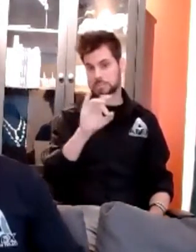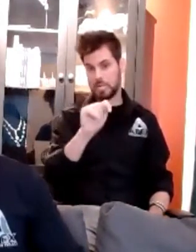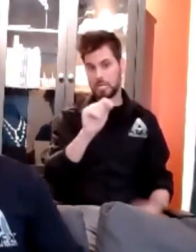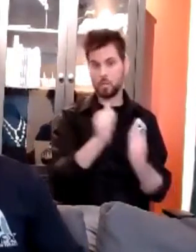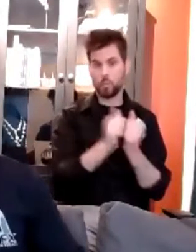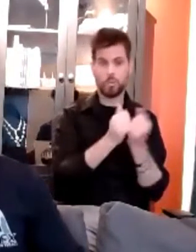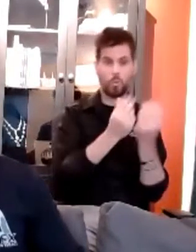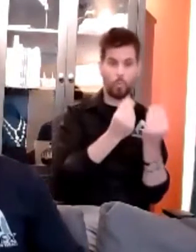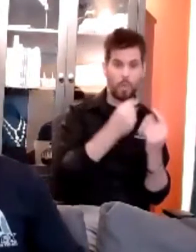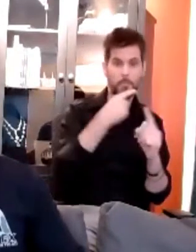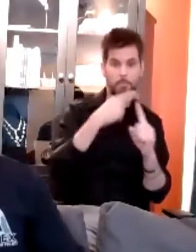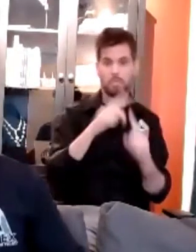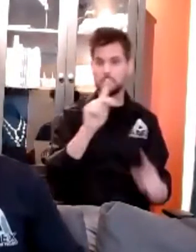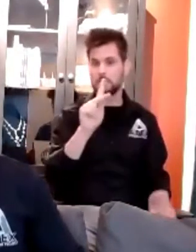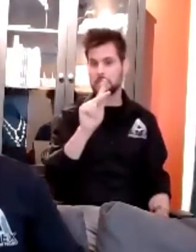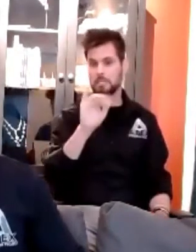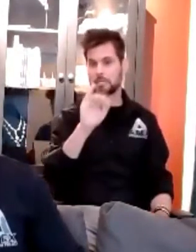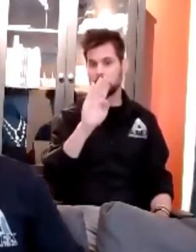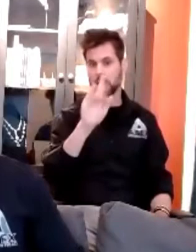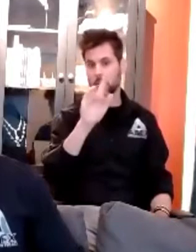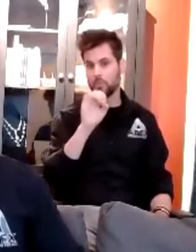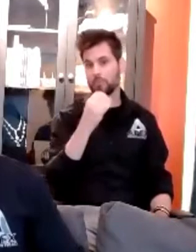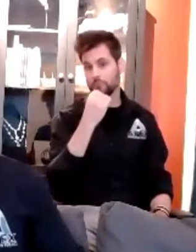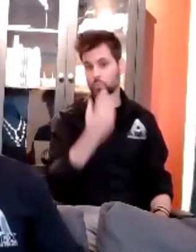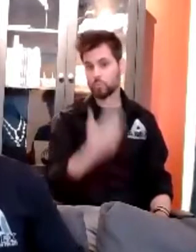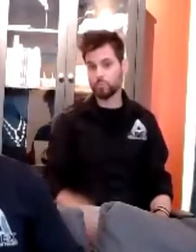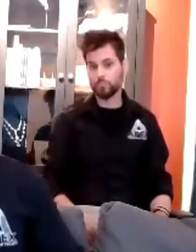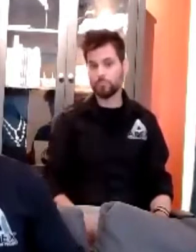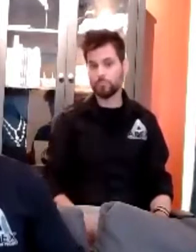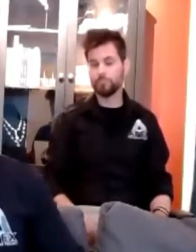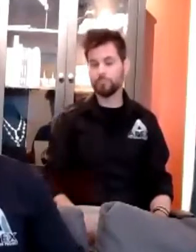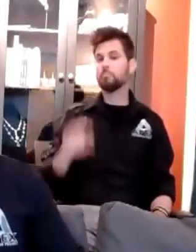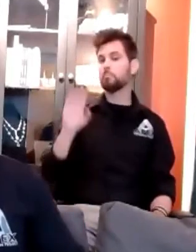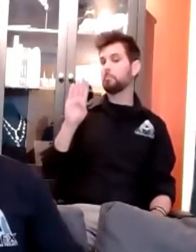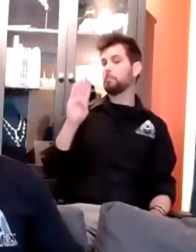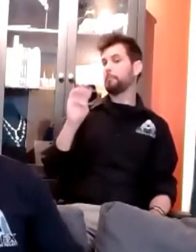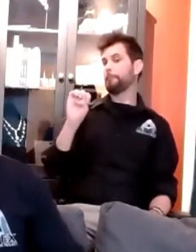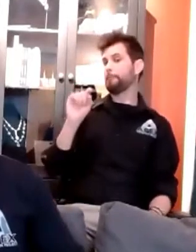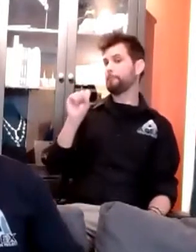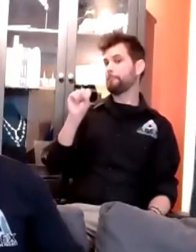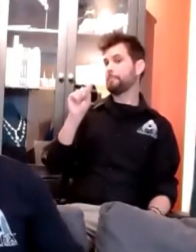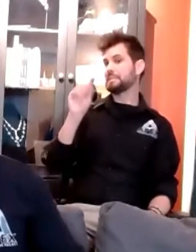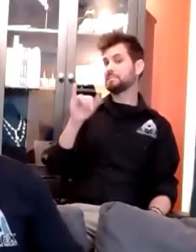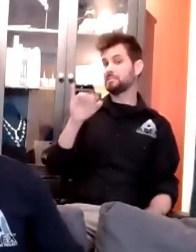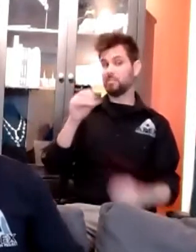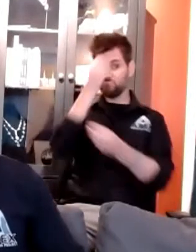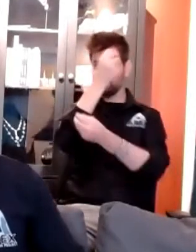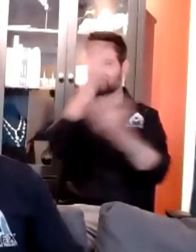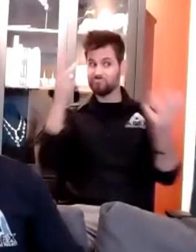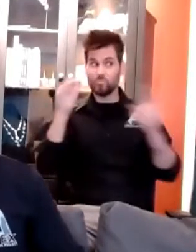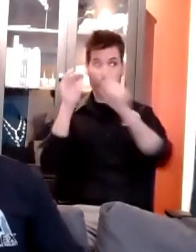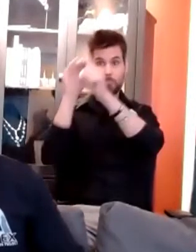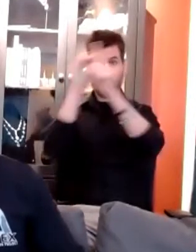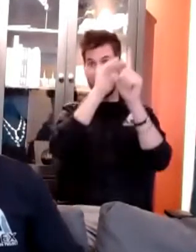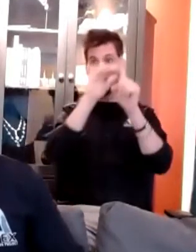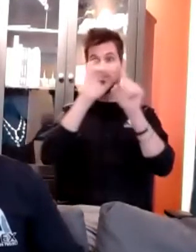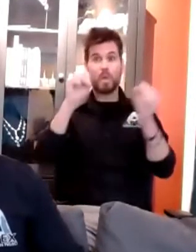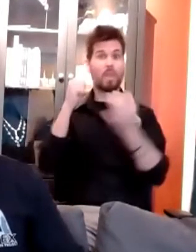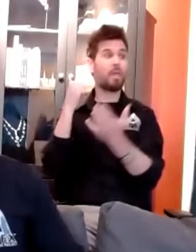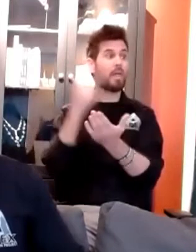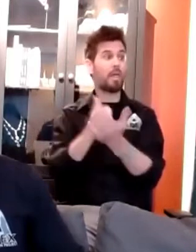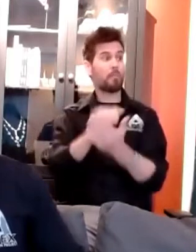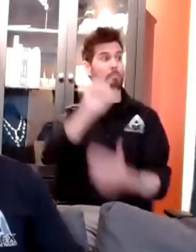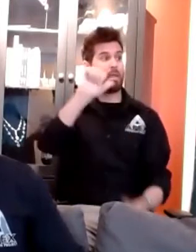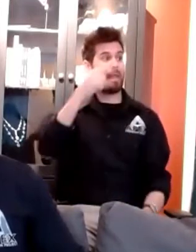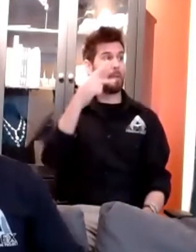this opportunity to remind everyone again that they can help fund Thor's food through our auction site. It's about